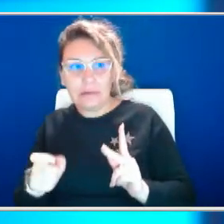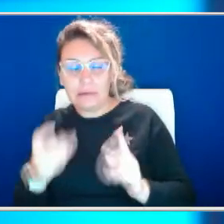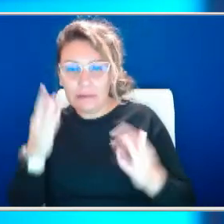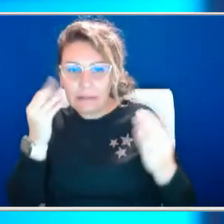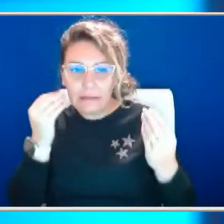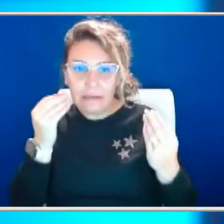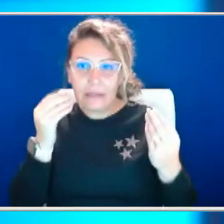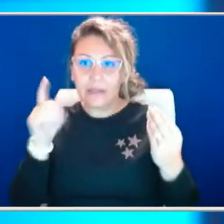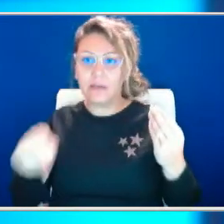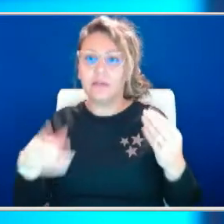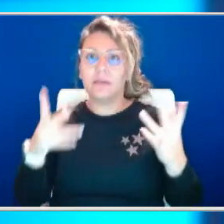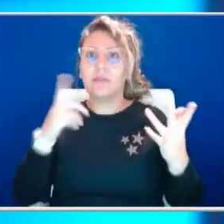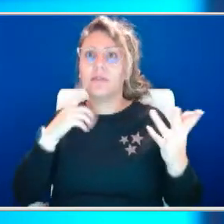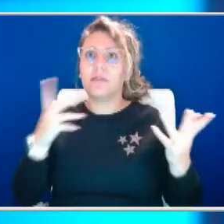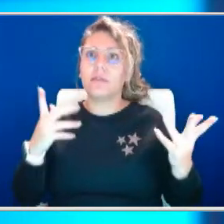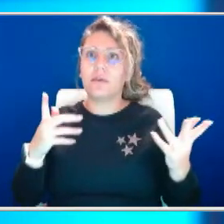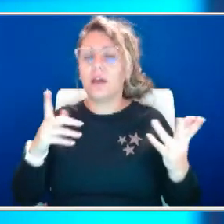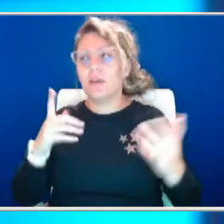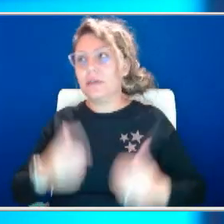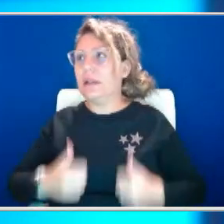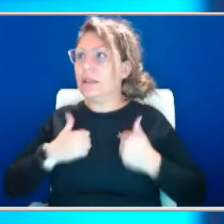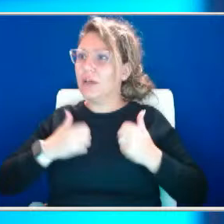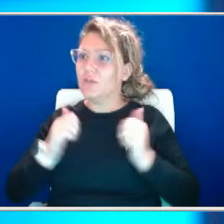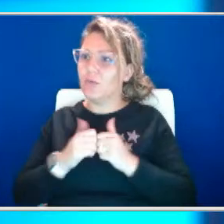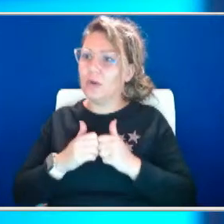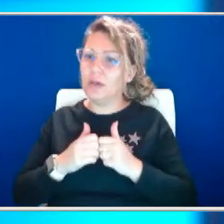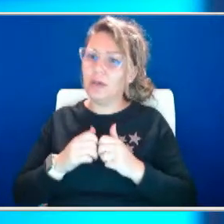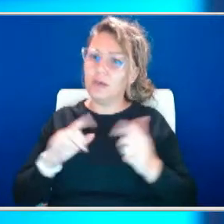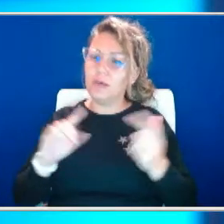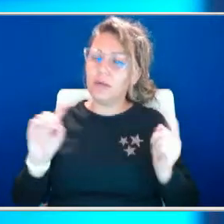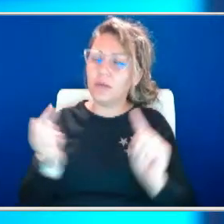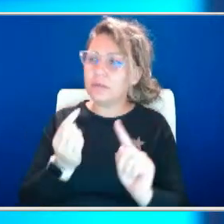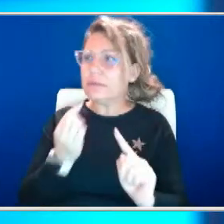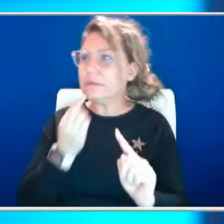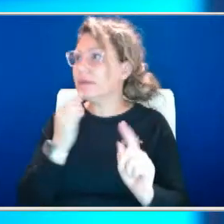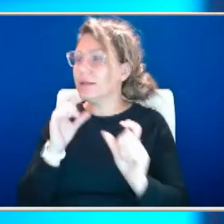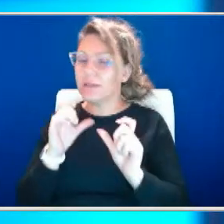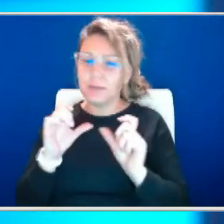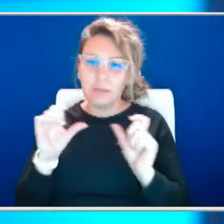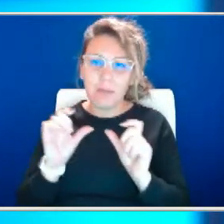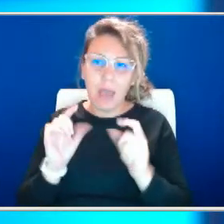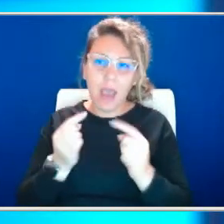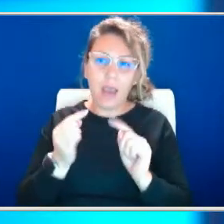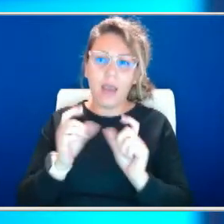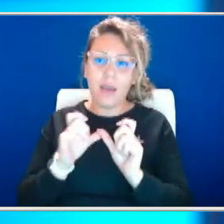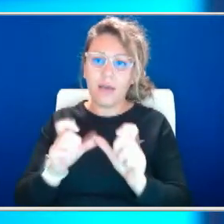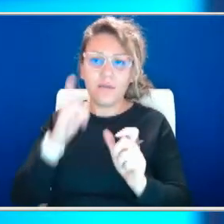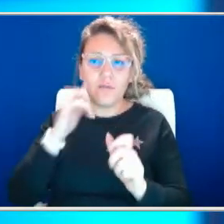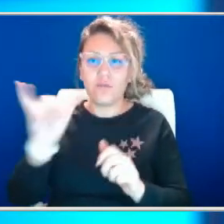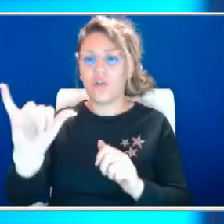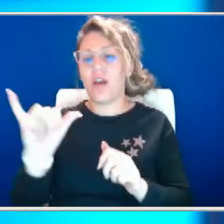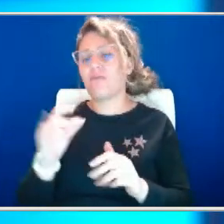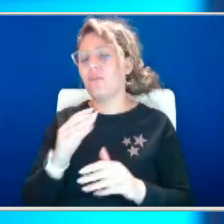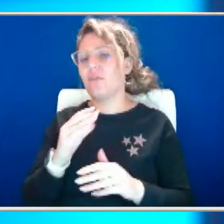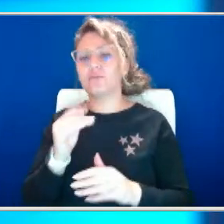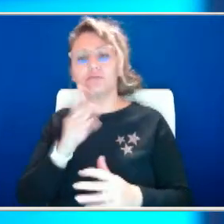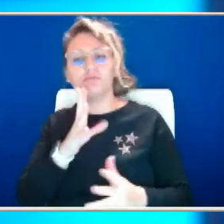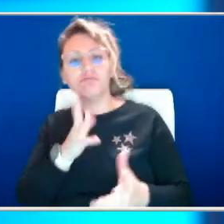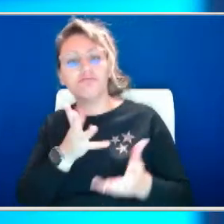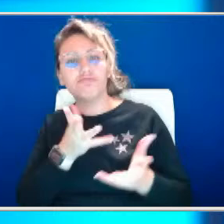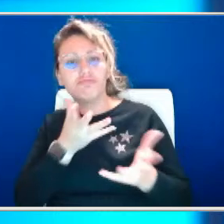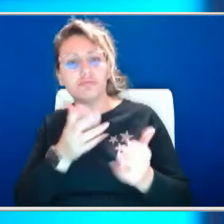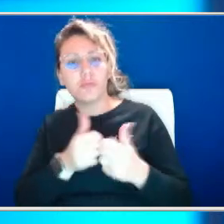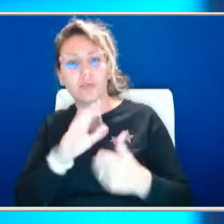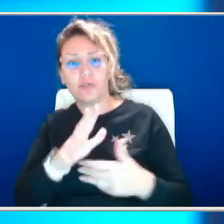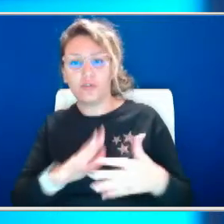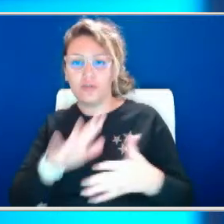their destiny to kind of live in this chronic pain forever or have these back issues and this is just how it is. You know, I think talk to your primary care doctor, say, hey, can I see a